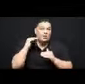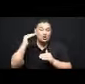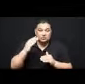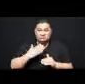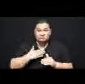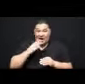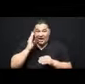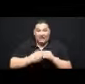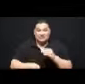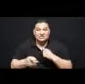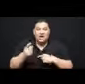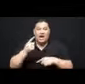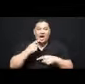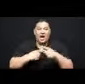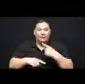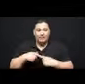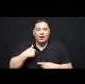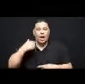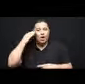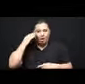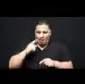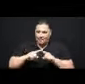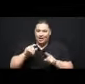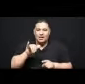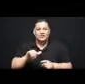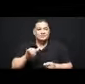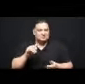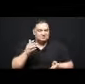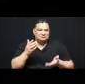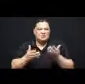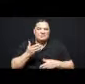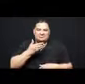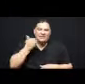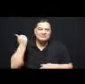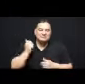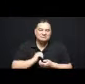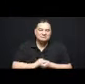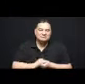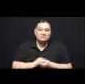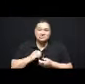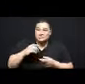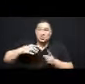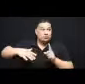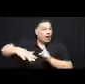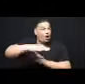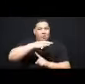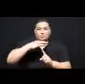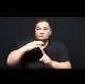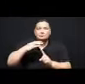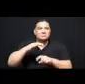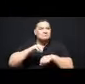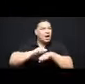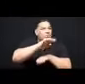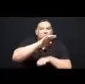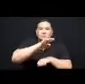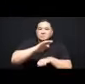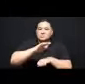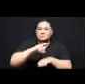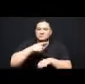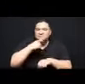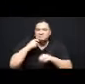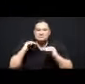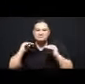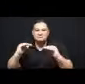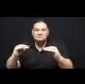that's probably for the best. Around me, mountains, parched land, clear skies, plants,